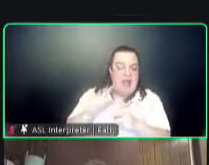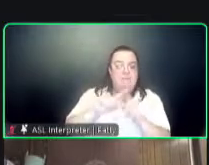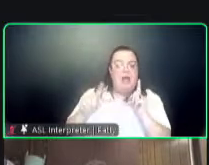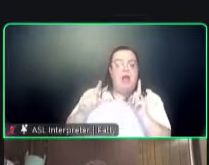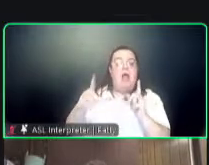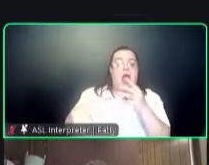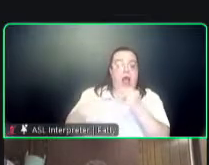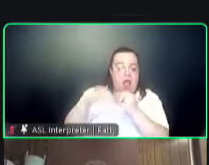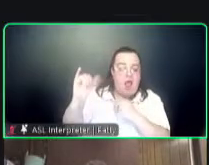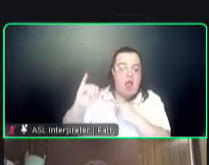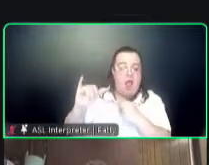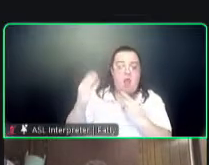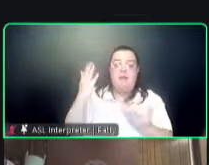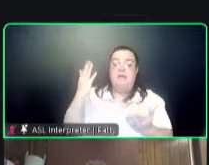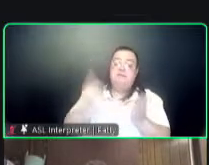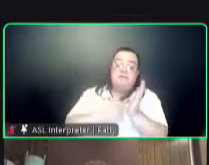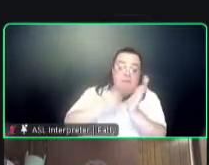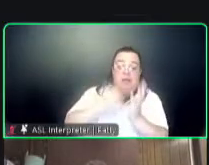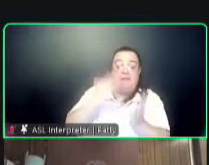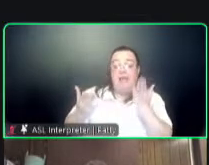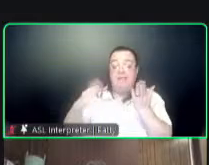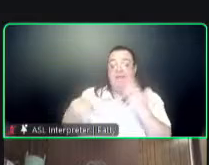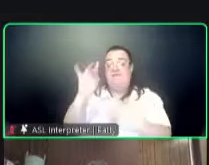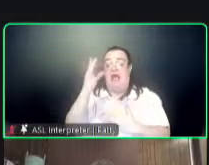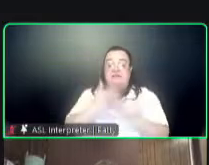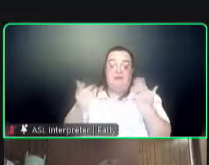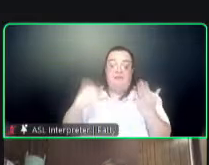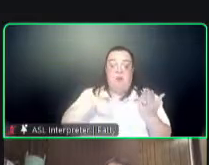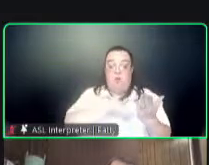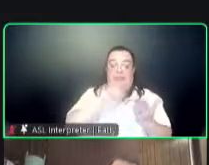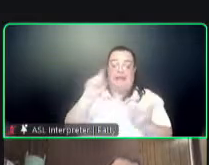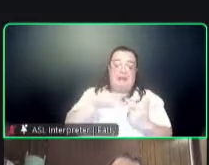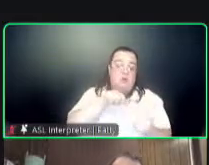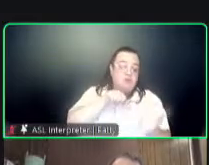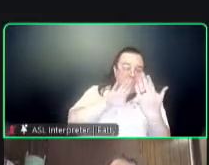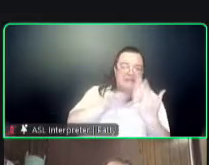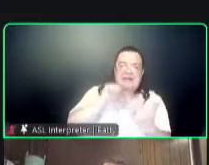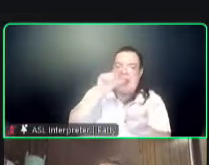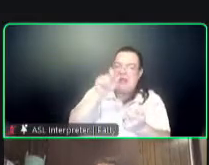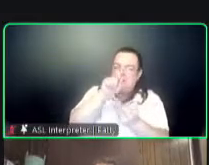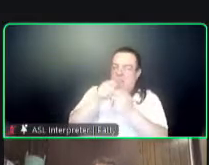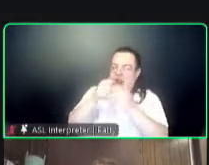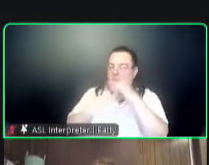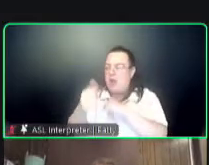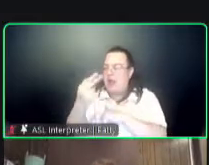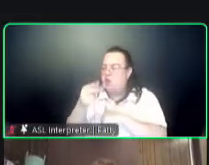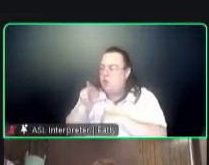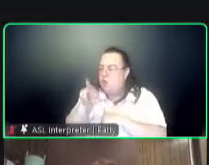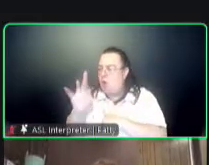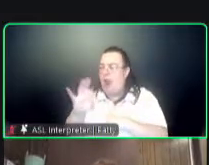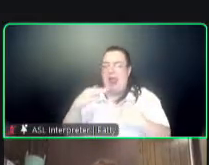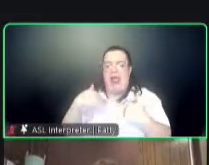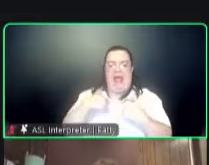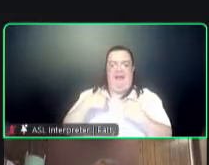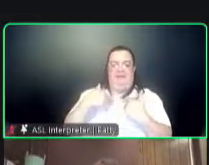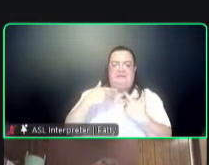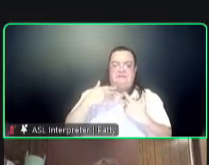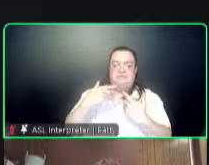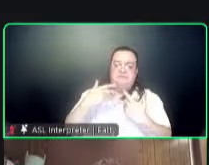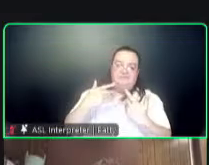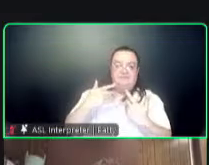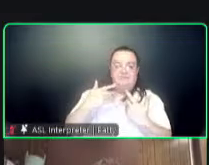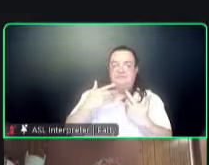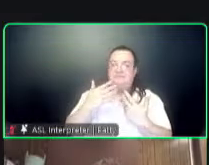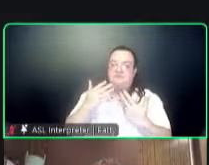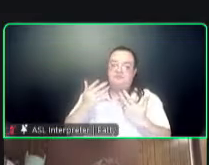that we need to address that doesn't exactly fall into HUR. And so having some flexibility with some general fund money is helpful